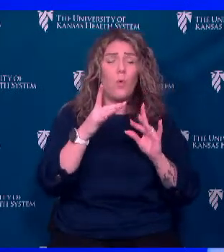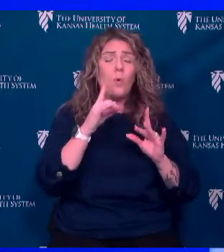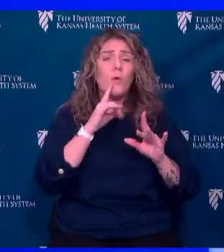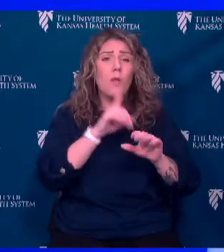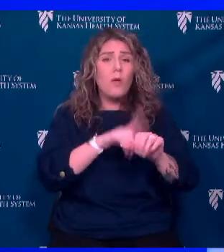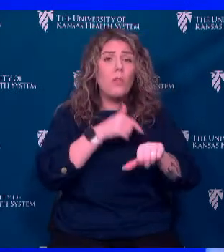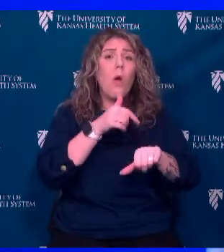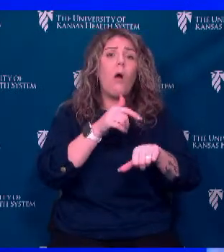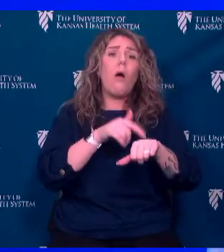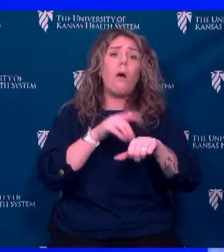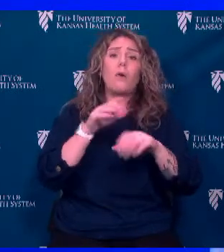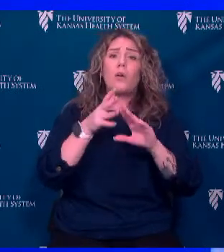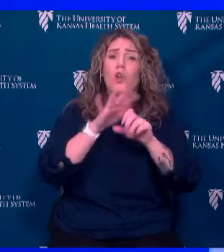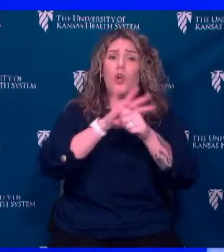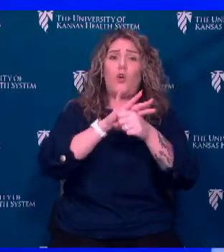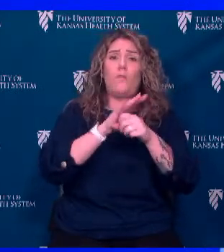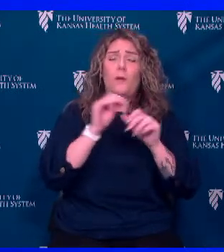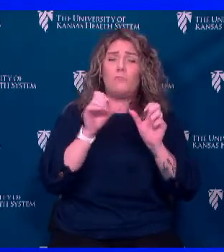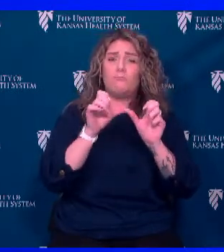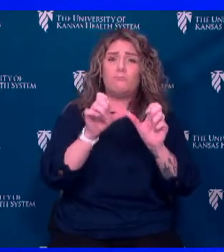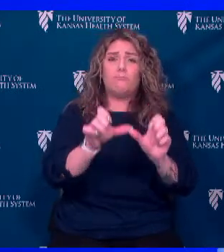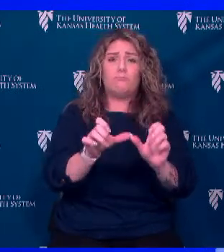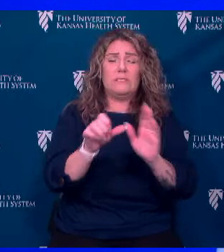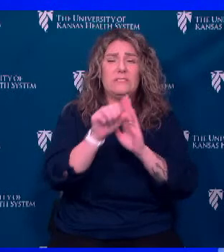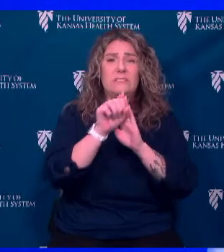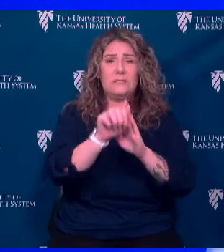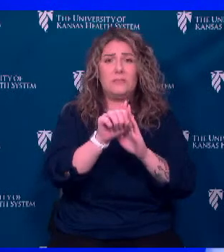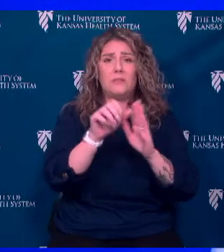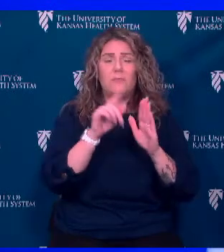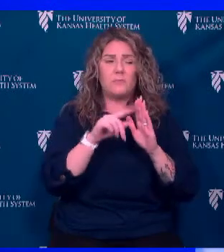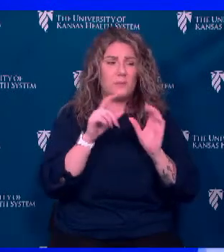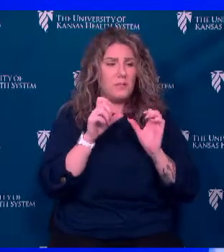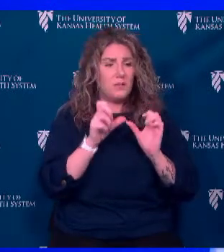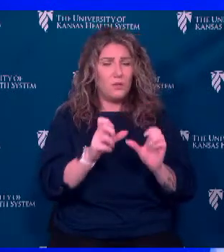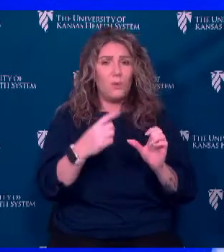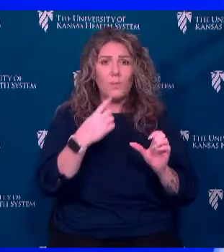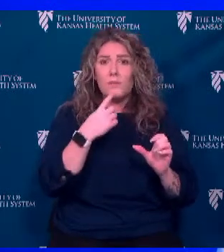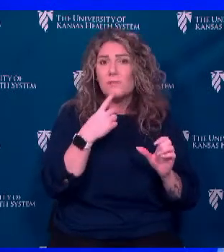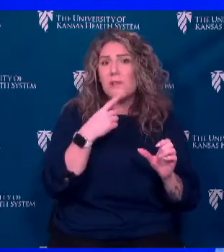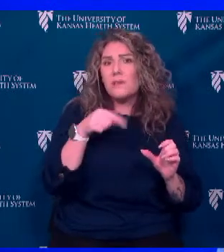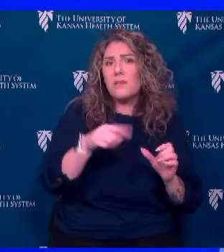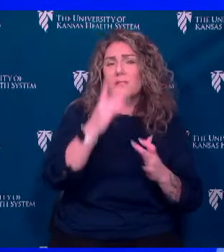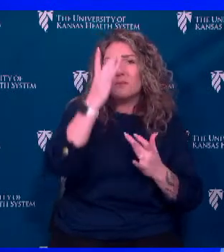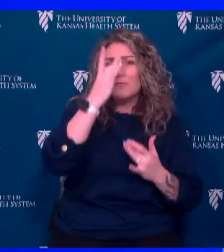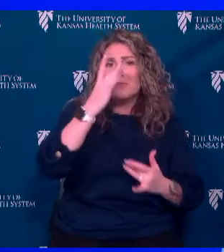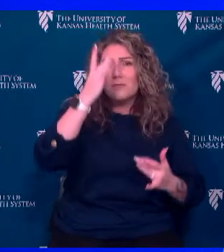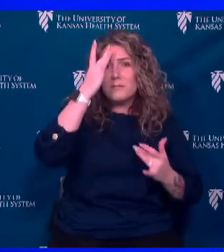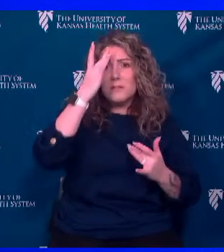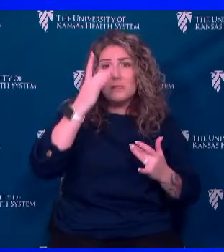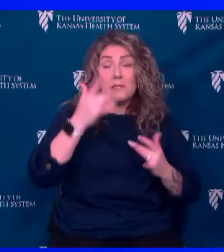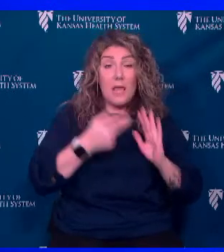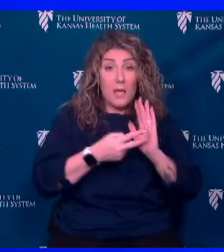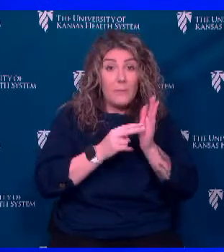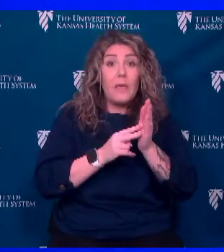Antonios and our other guest comments on the deaths, to continue to say that this disease, and I mean coronavirus in general,